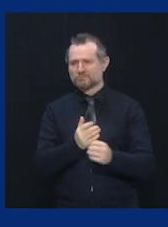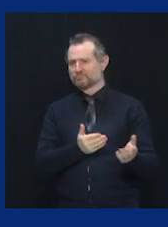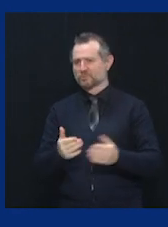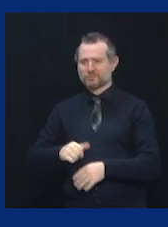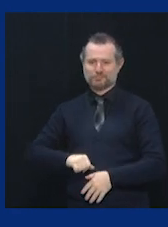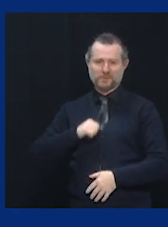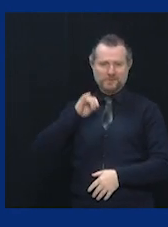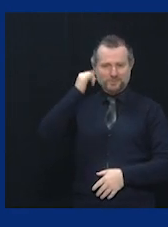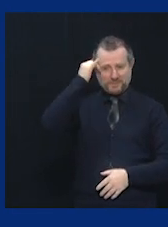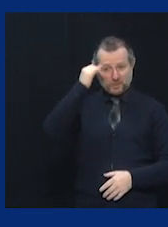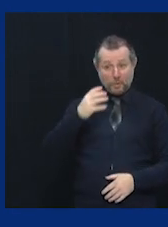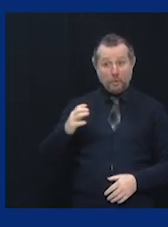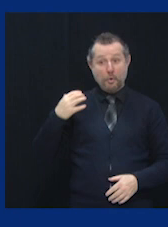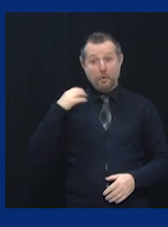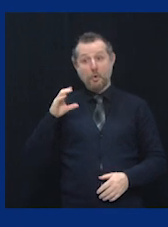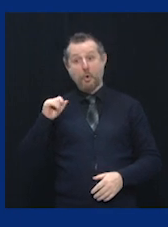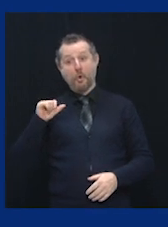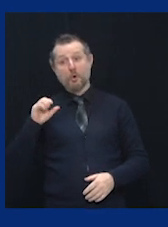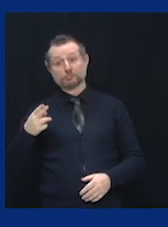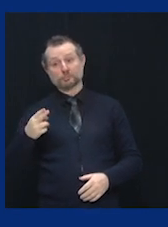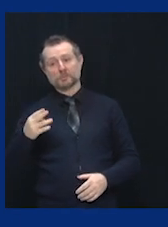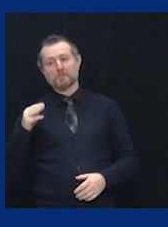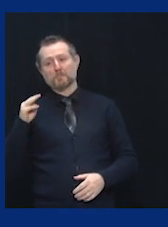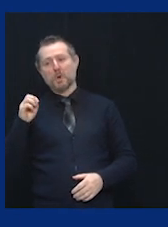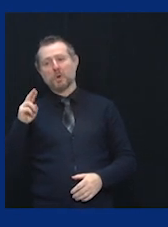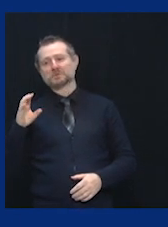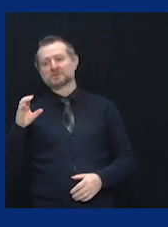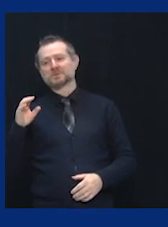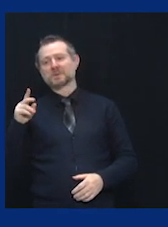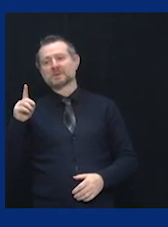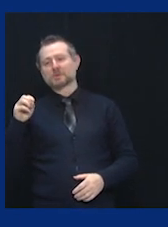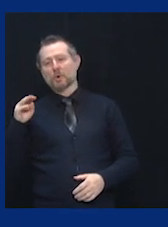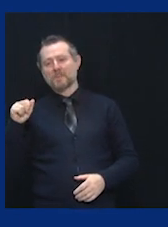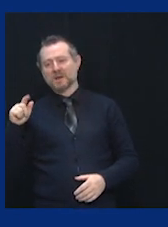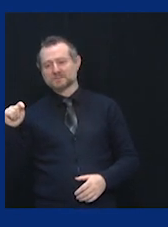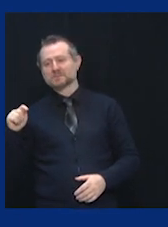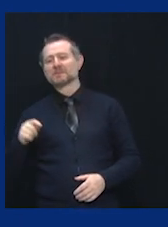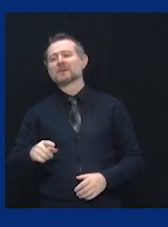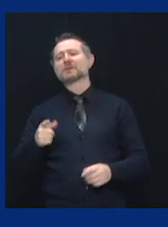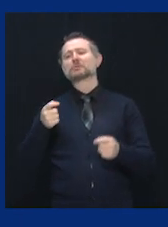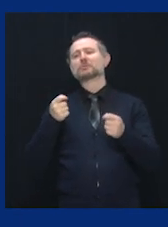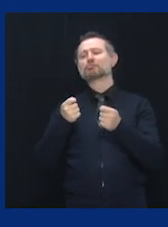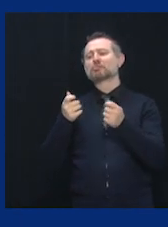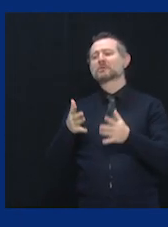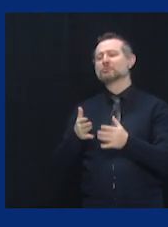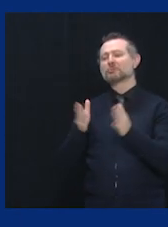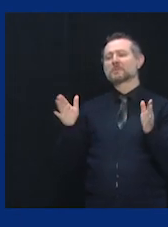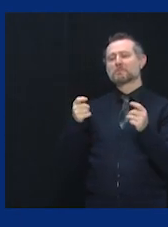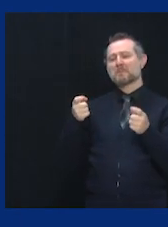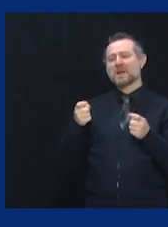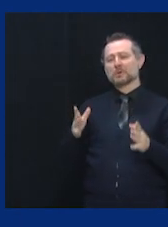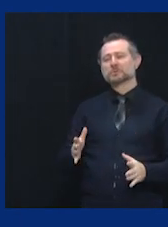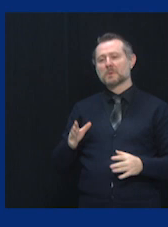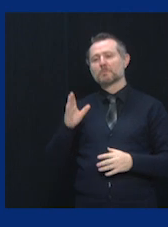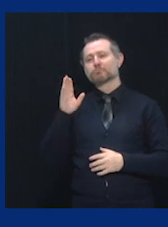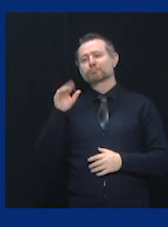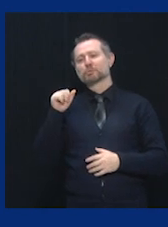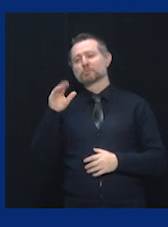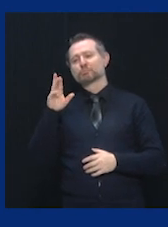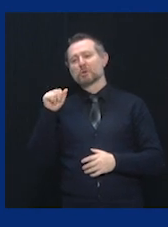General Manager Brandon Bean, we all worked together to get fans in the